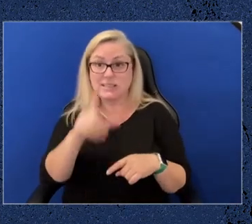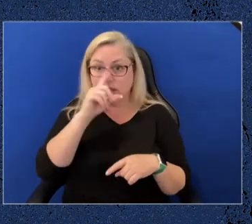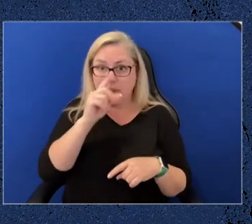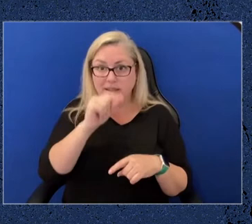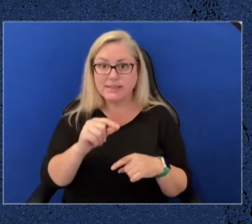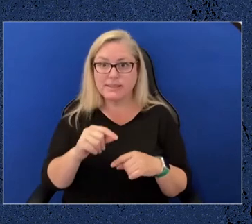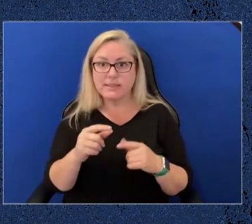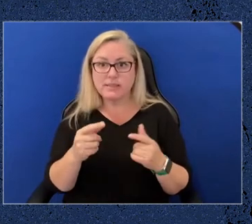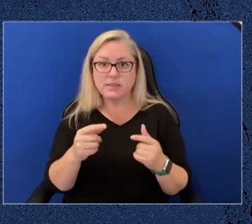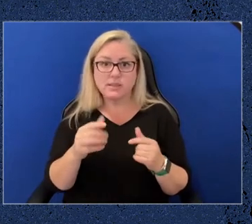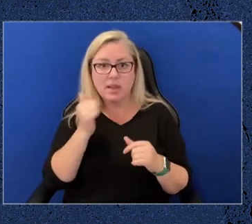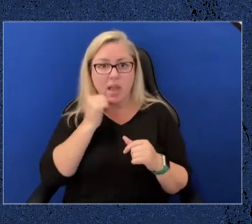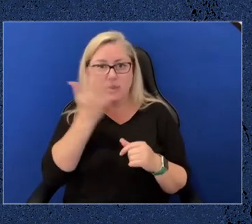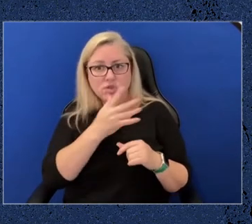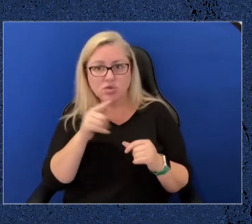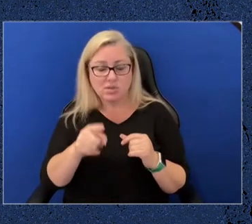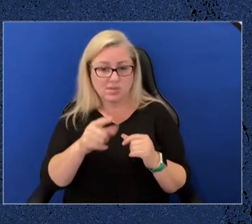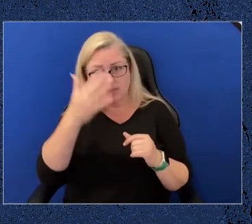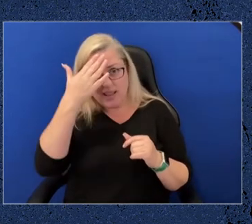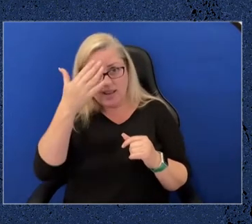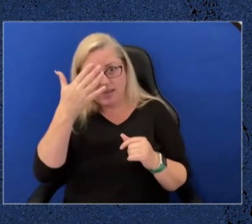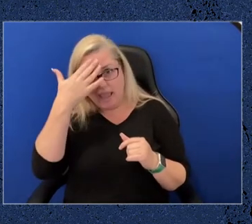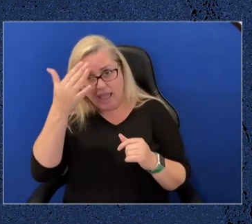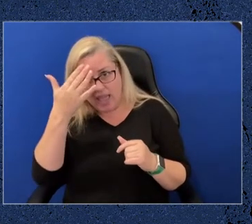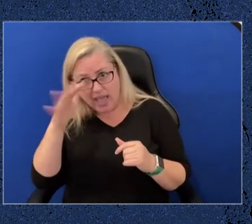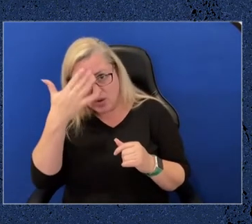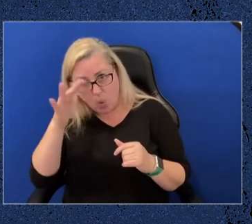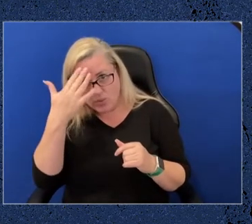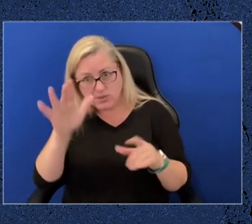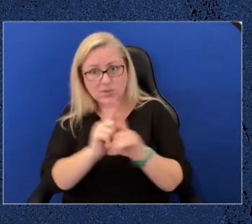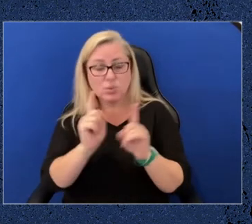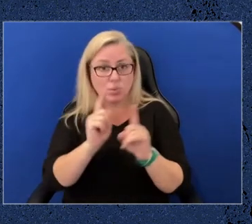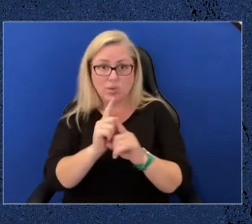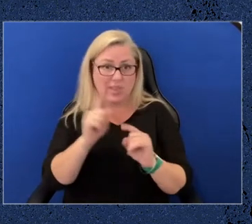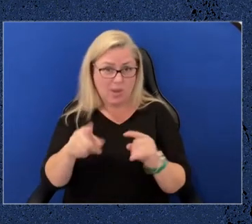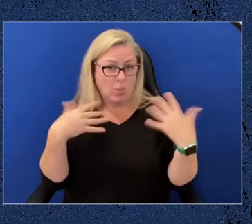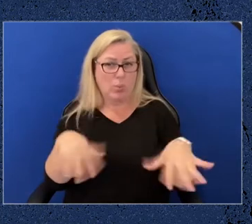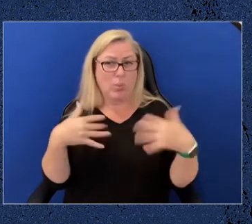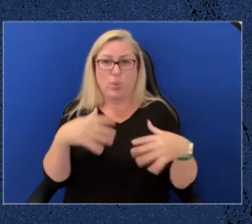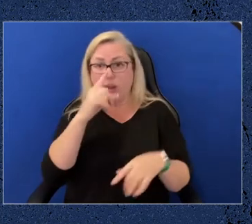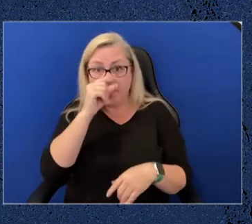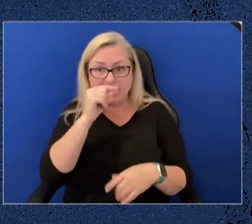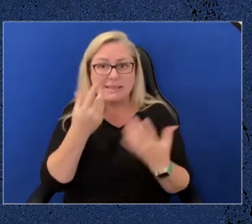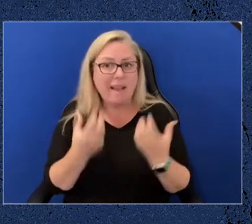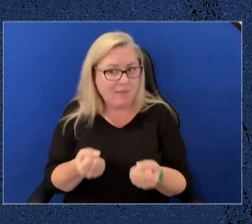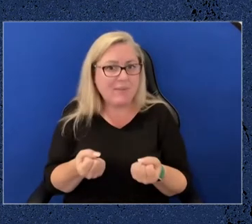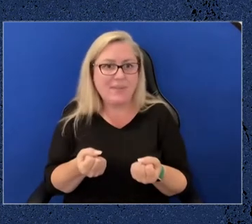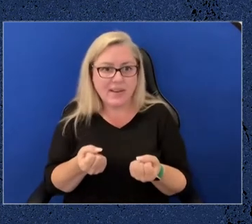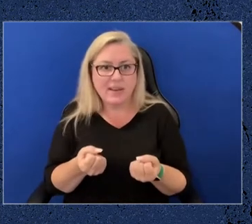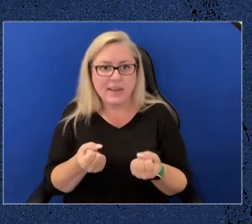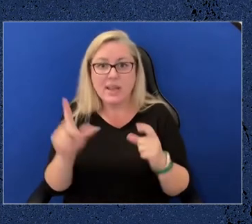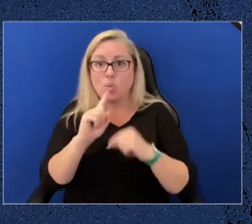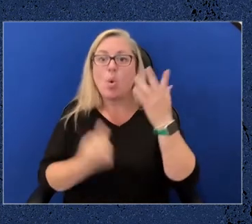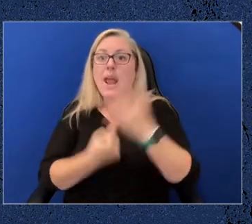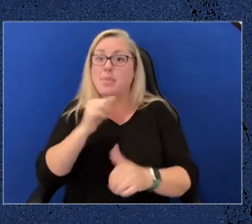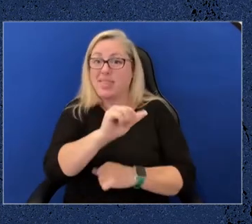of Aboriginal kids that we were meeting and adults. Is just profound, you know, like the capacity is there. It's what happens in their lives that ends